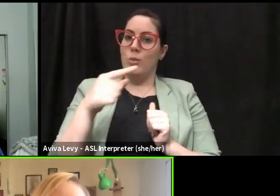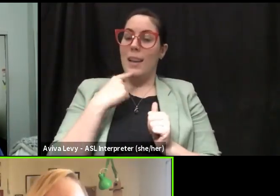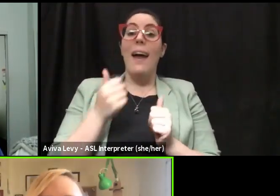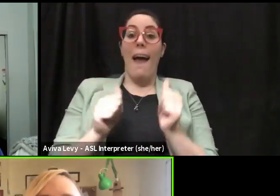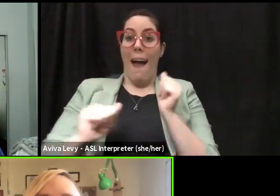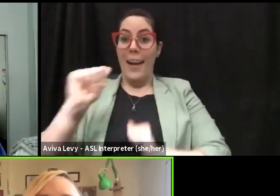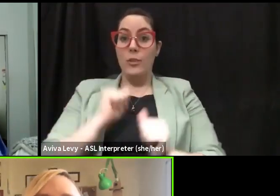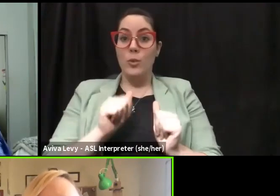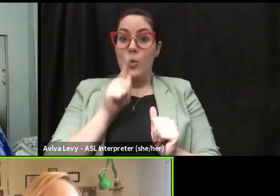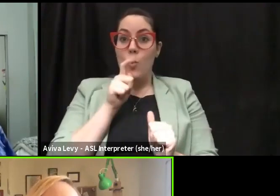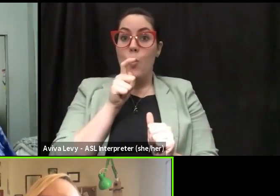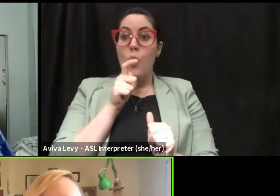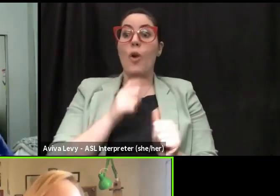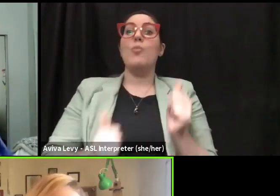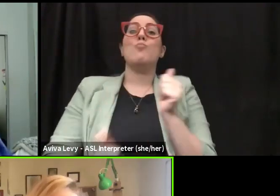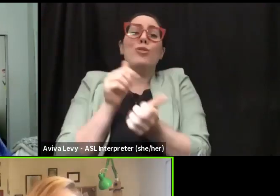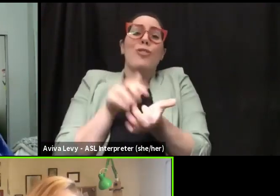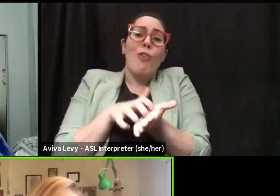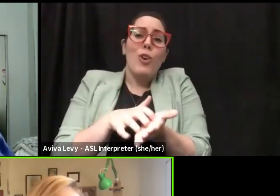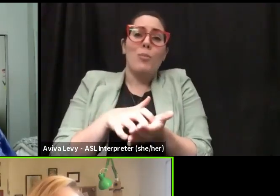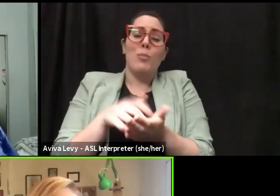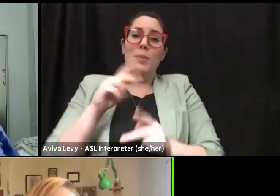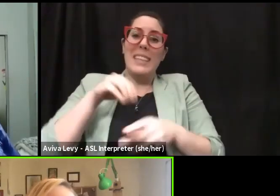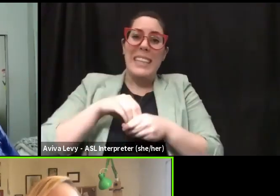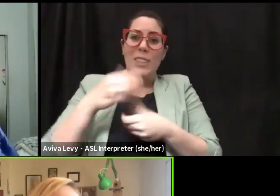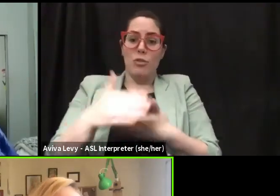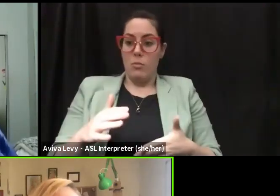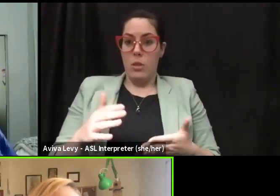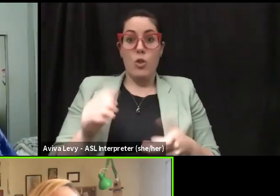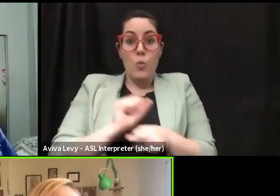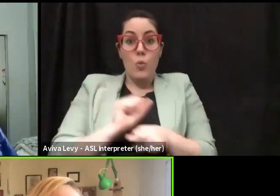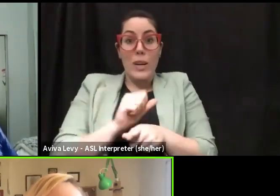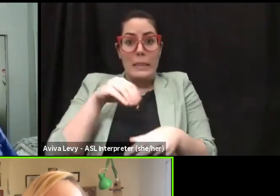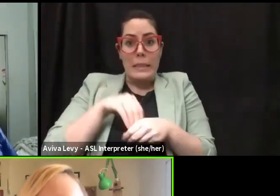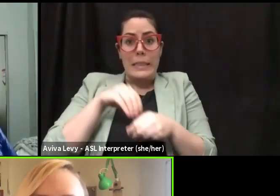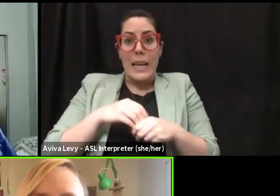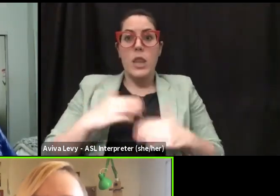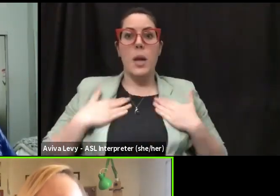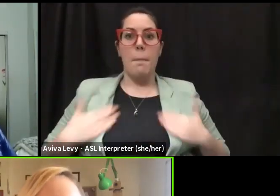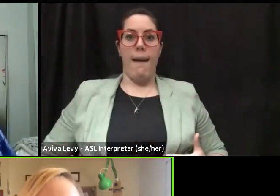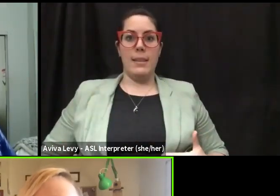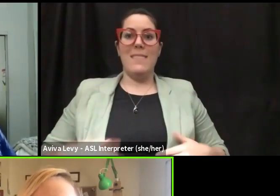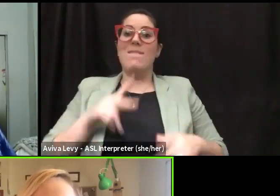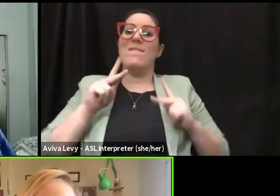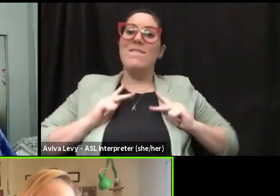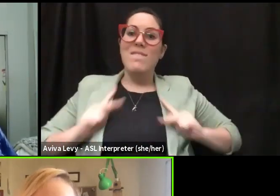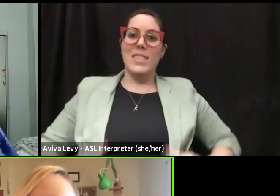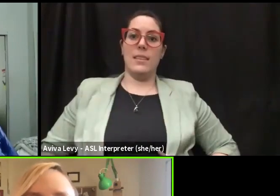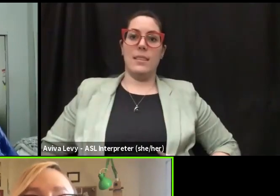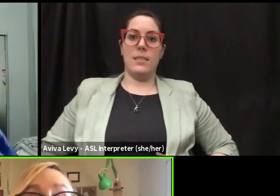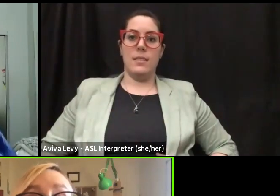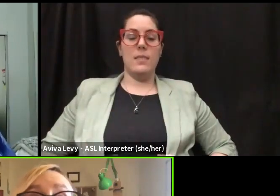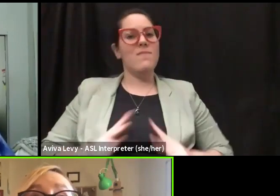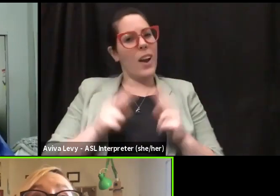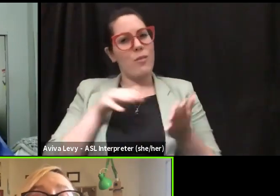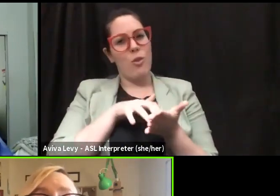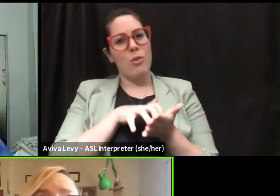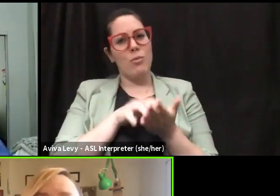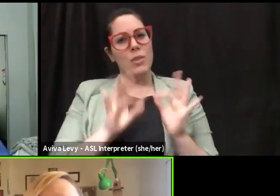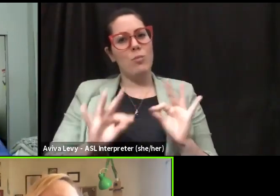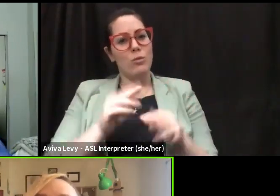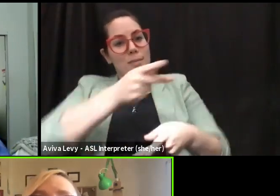the room. Their work lives in their bodies. Like that's incredibly vulnerable. And so I think it's really important to take care of